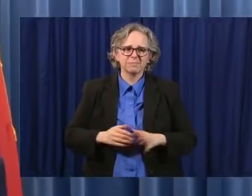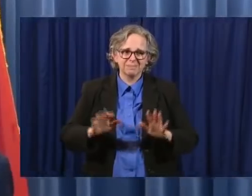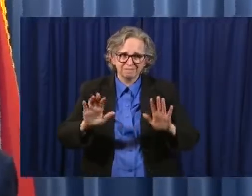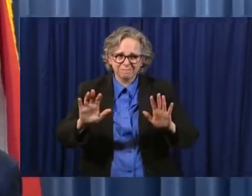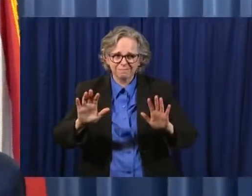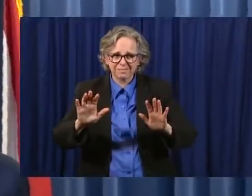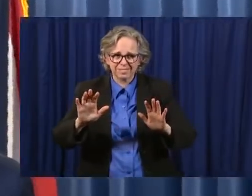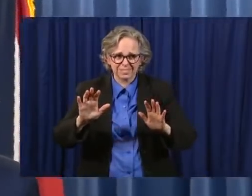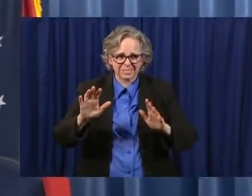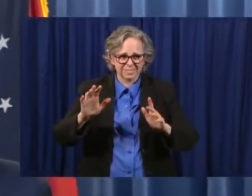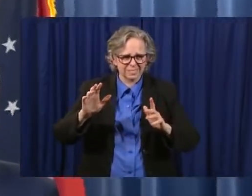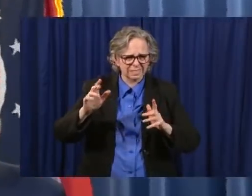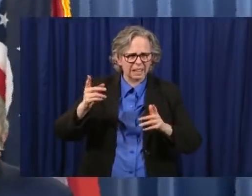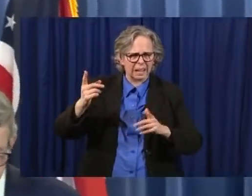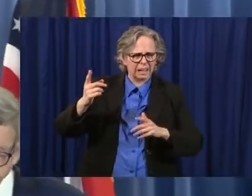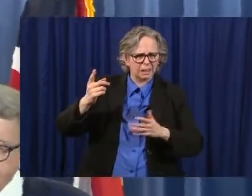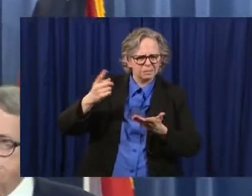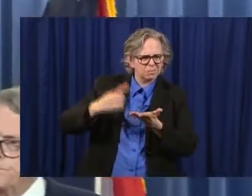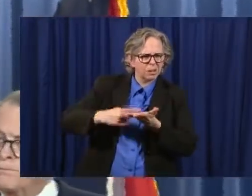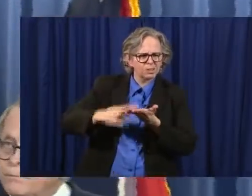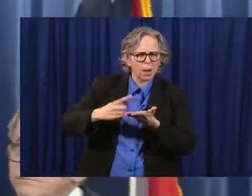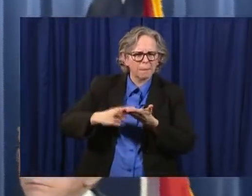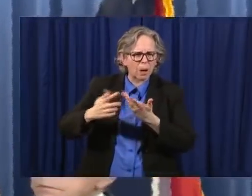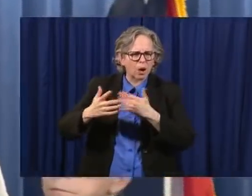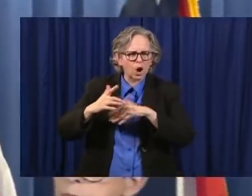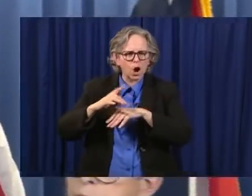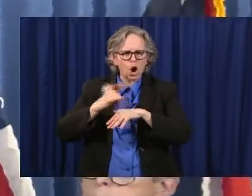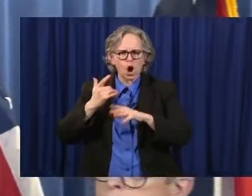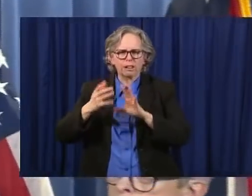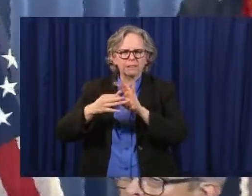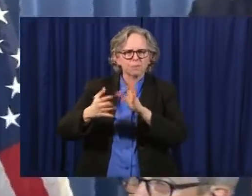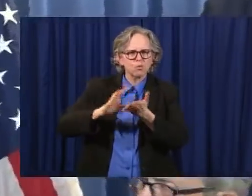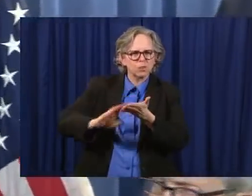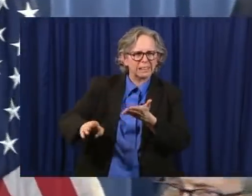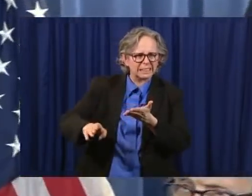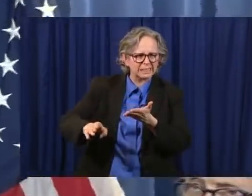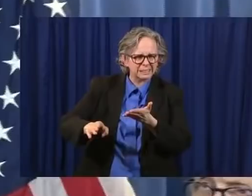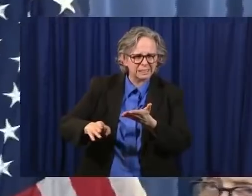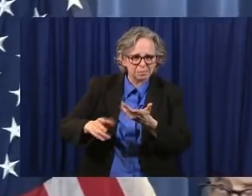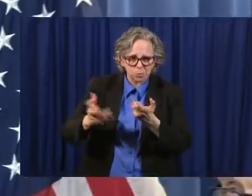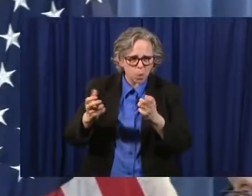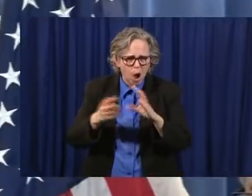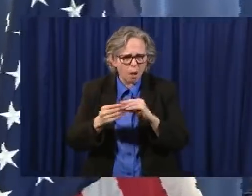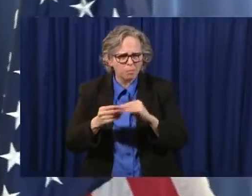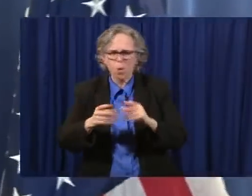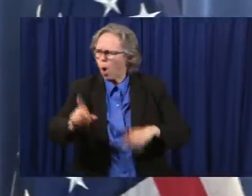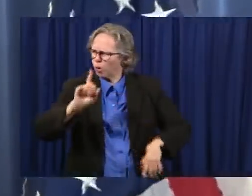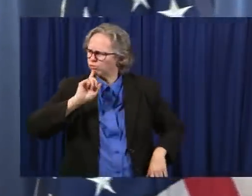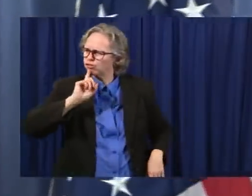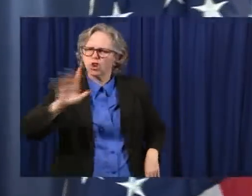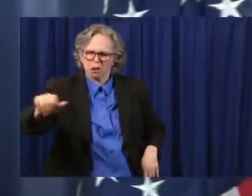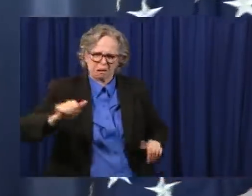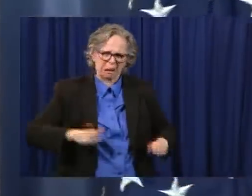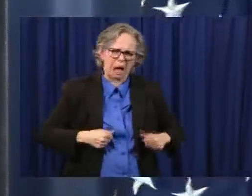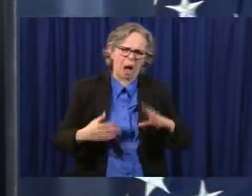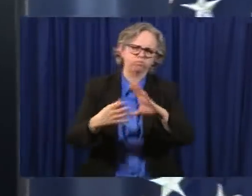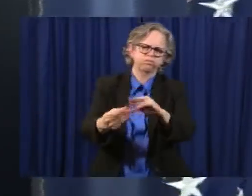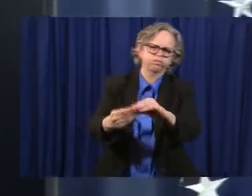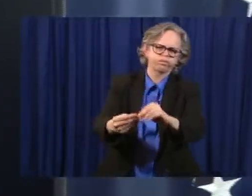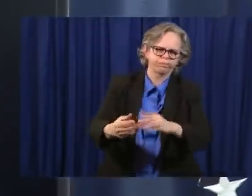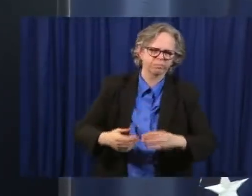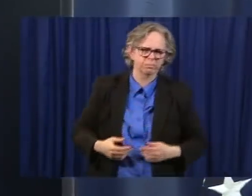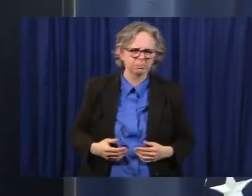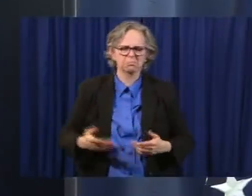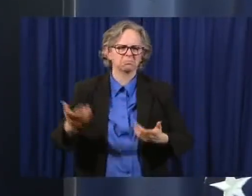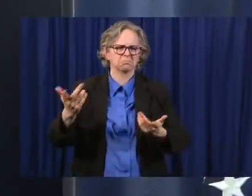early releases. I think several Sure, people were sure. wanting to hear about that. So did you want me to go on Sure, with that now? no, absolutely. Anything that, any